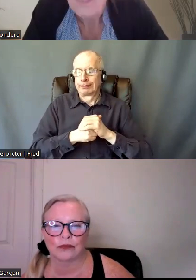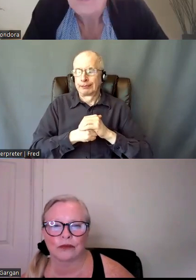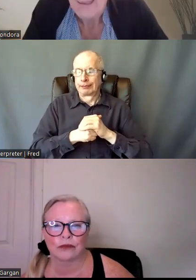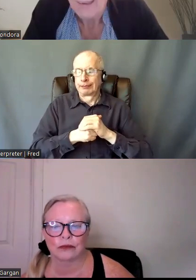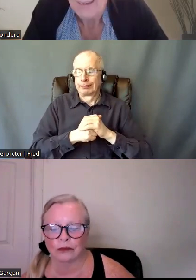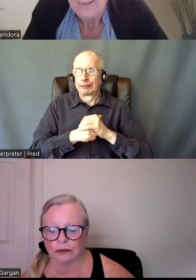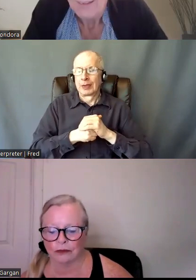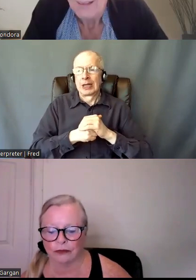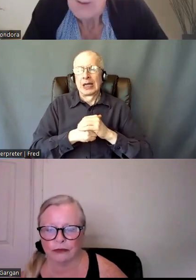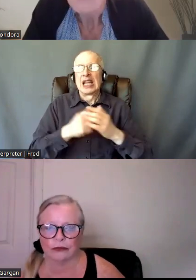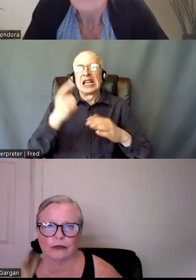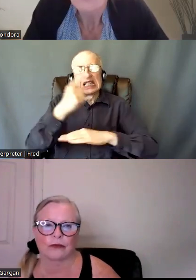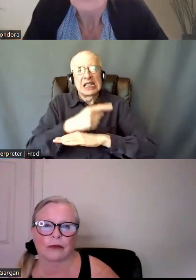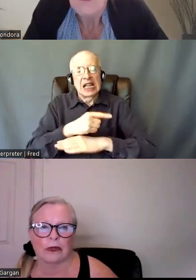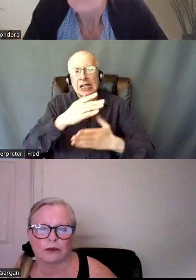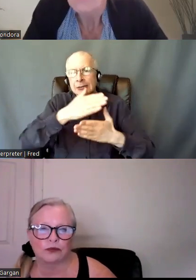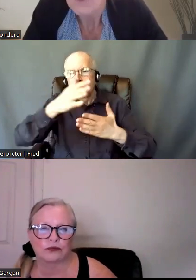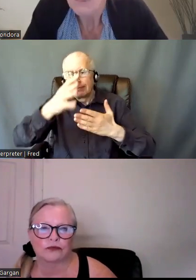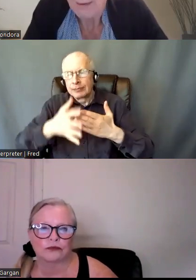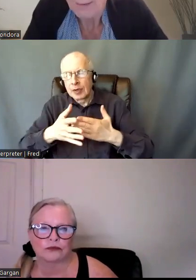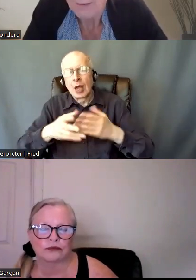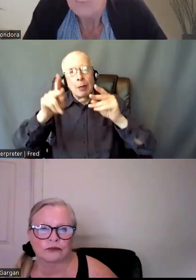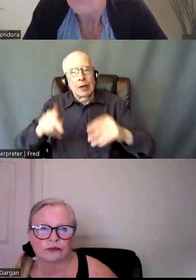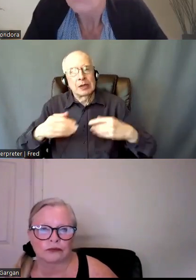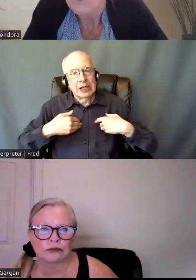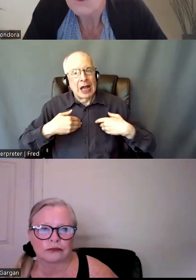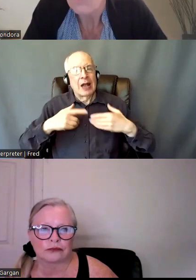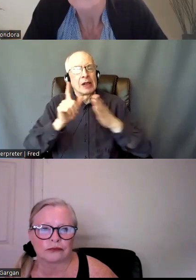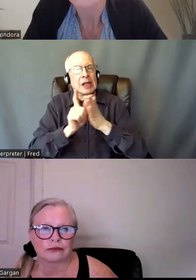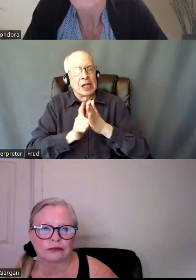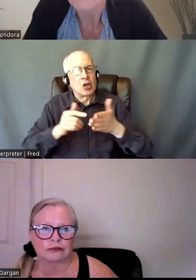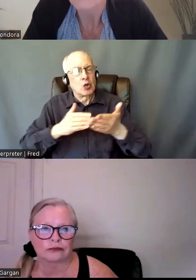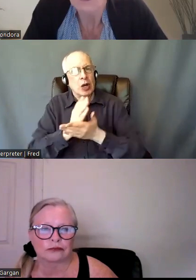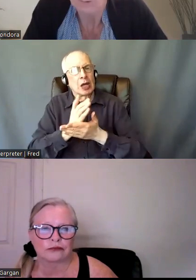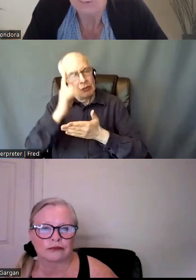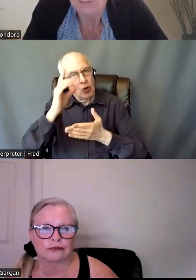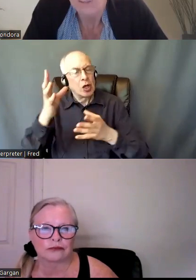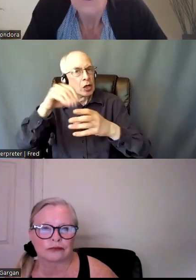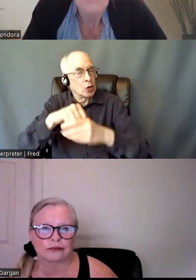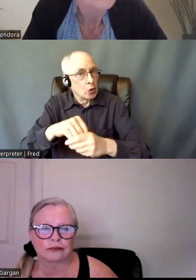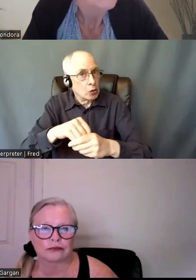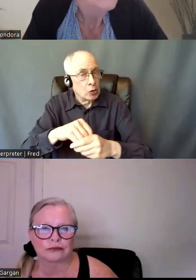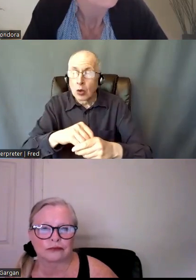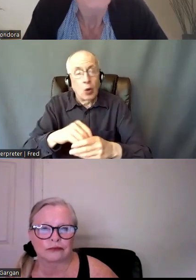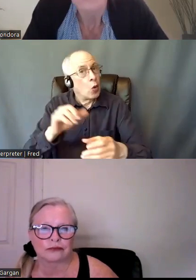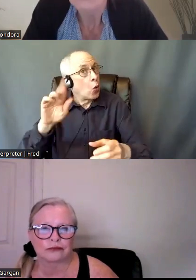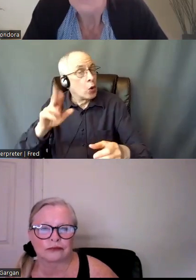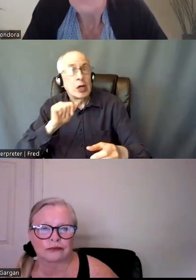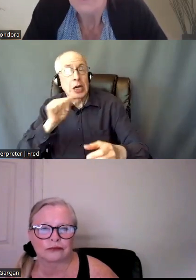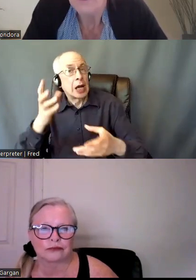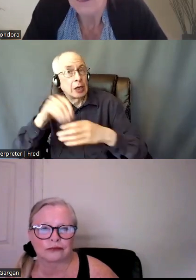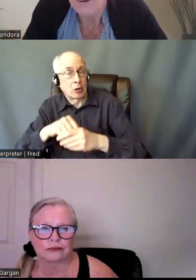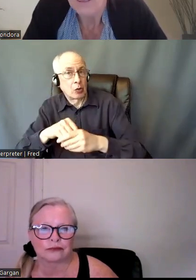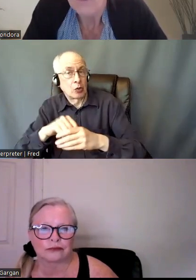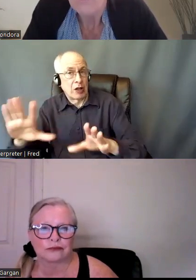the end of the day, a person has a legal right to include or not include their loved